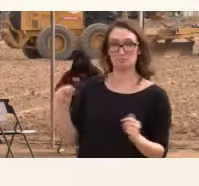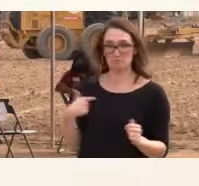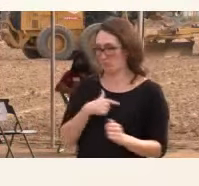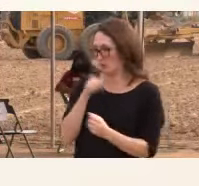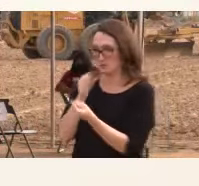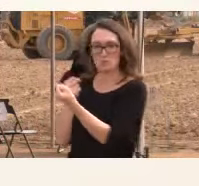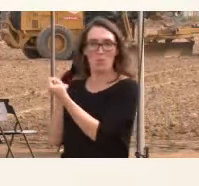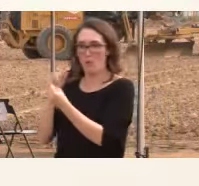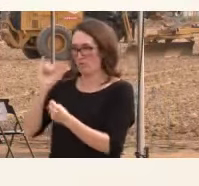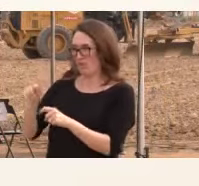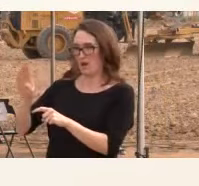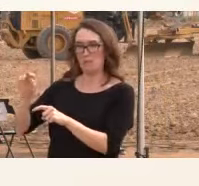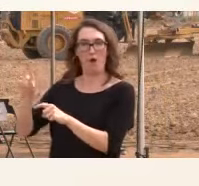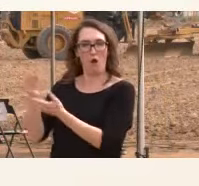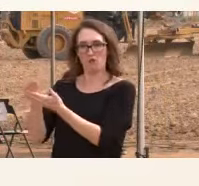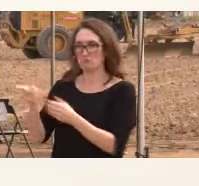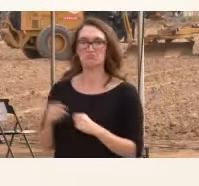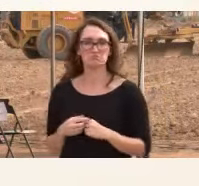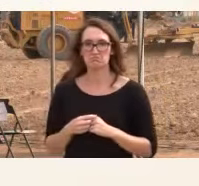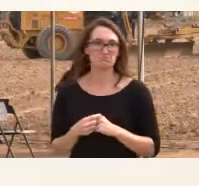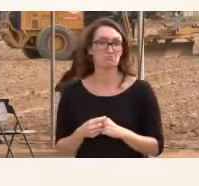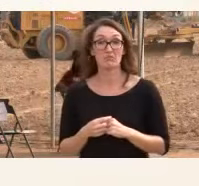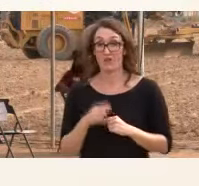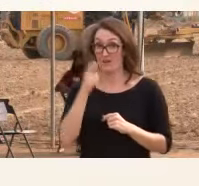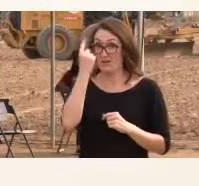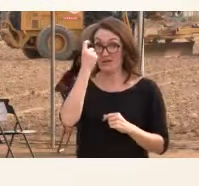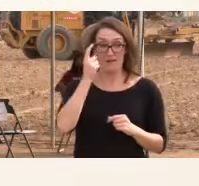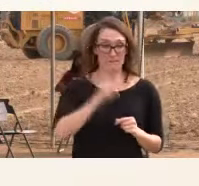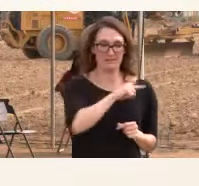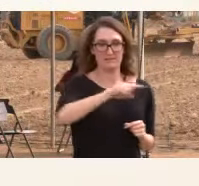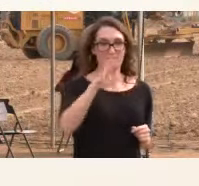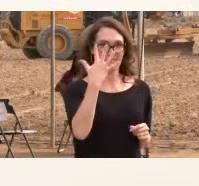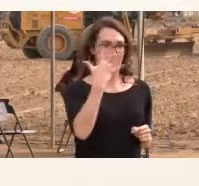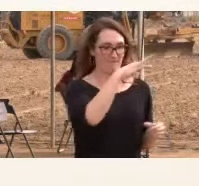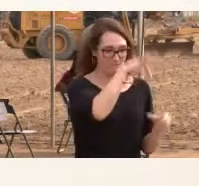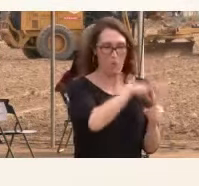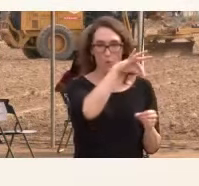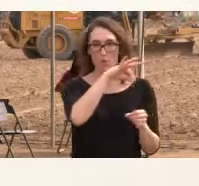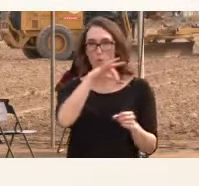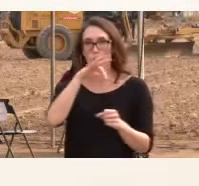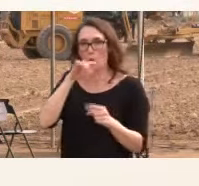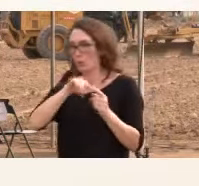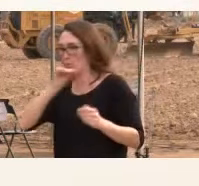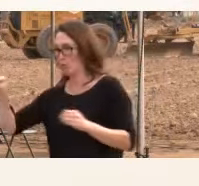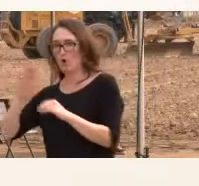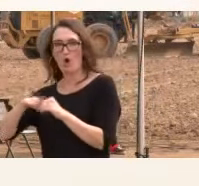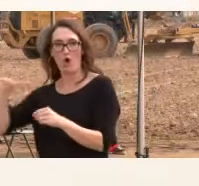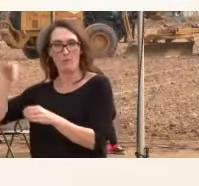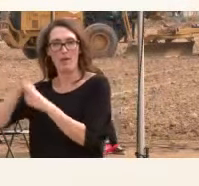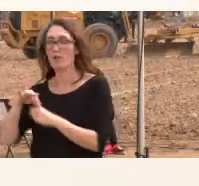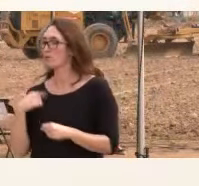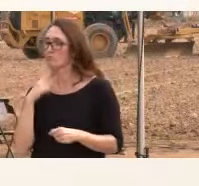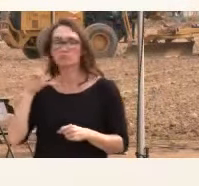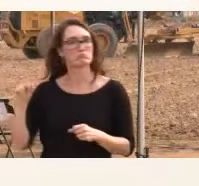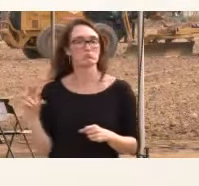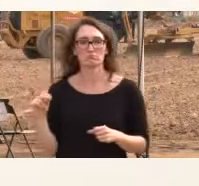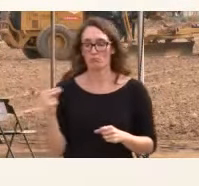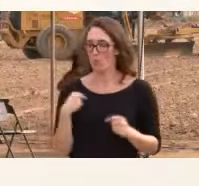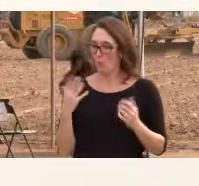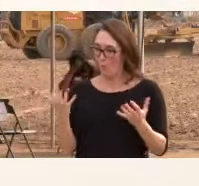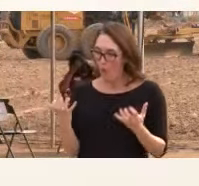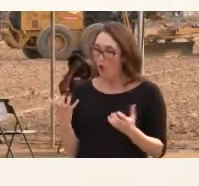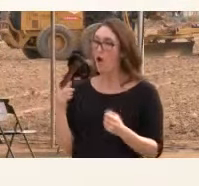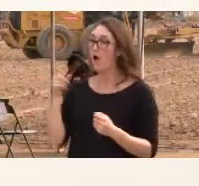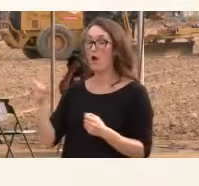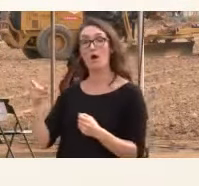Payne and I, a bond that required 5 votes to put it on the ballot. And we insisted on ensuring that there was a campus